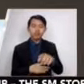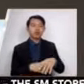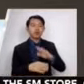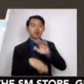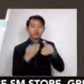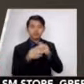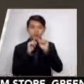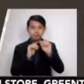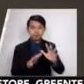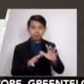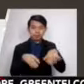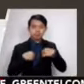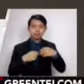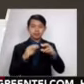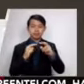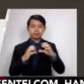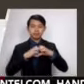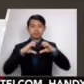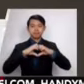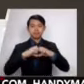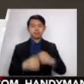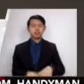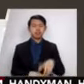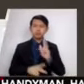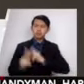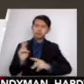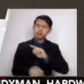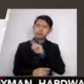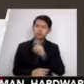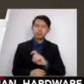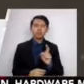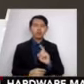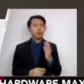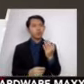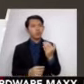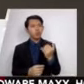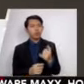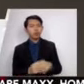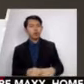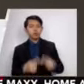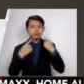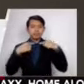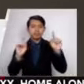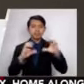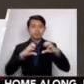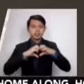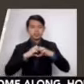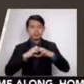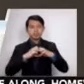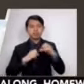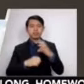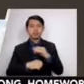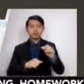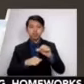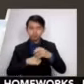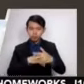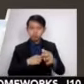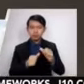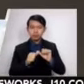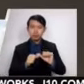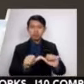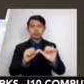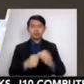us, what is the secret behind the longevity and success of GMA? The answer is right here in